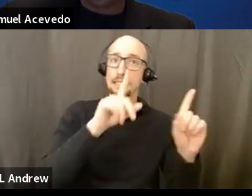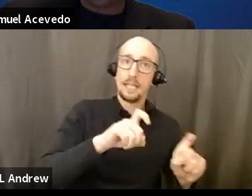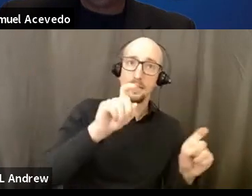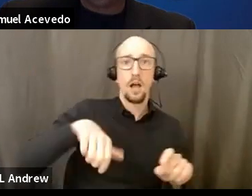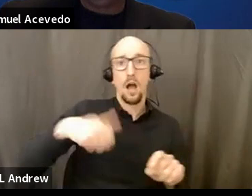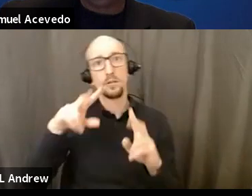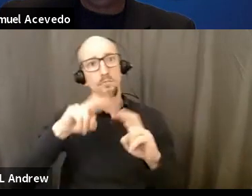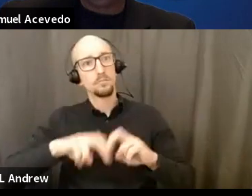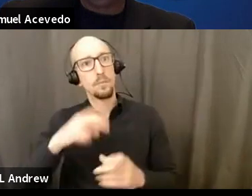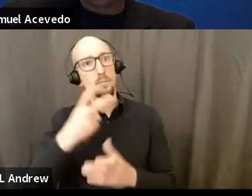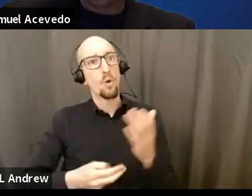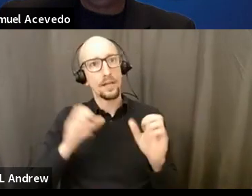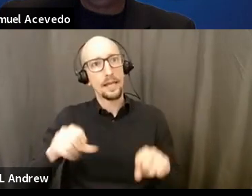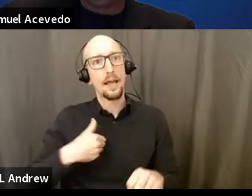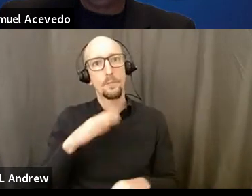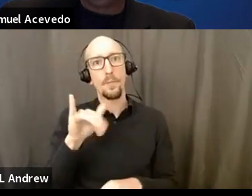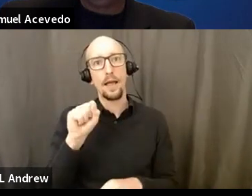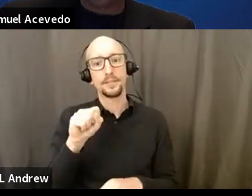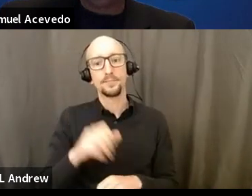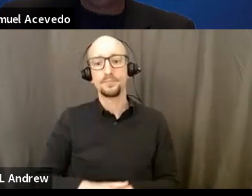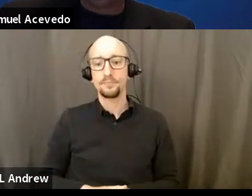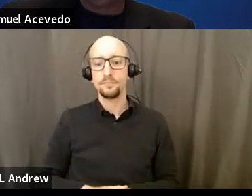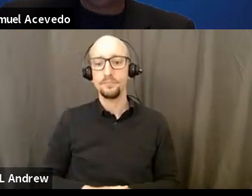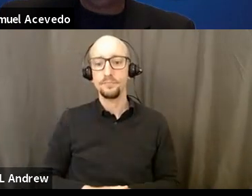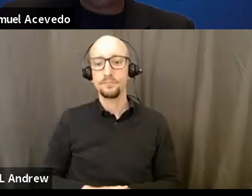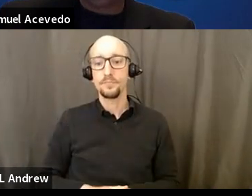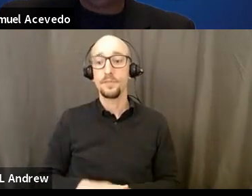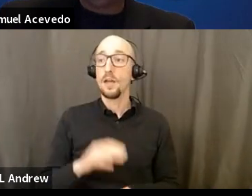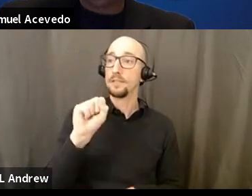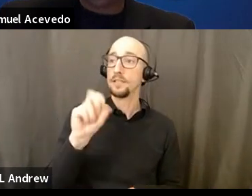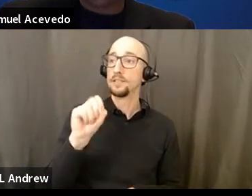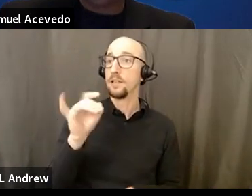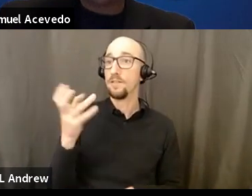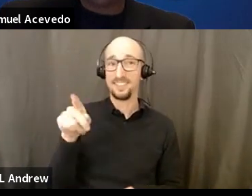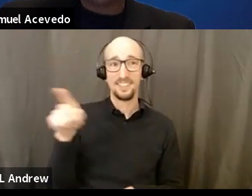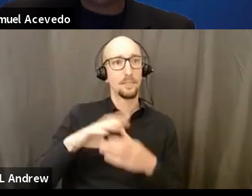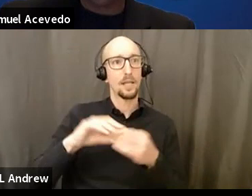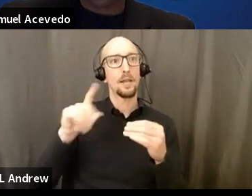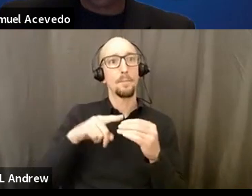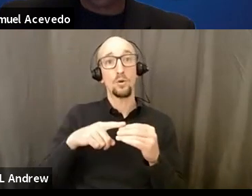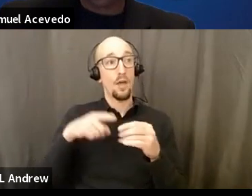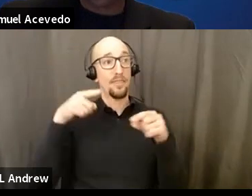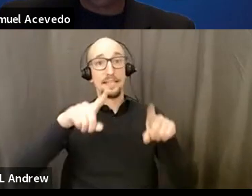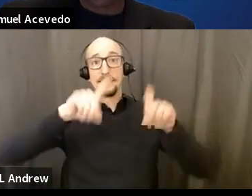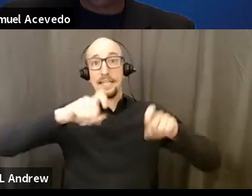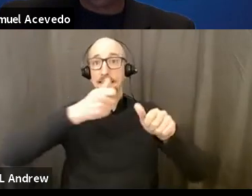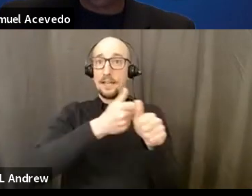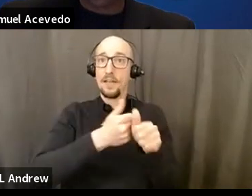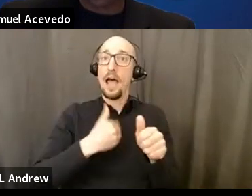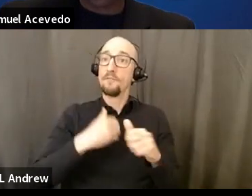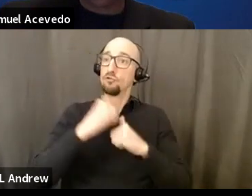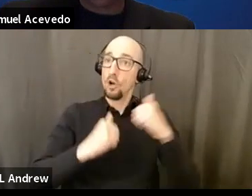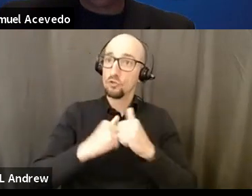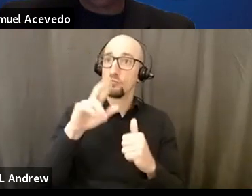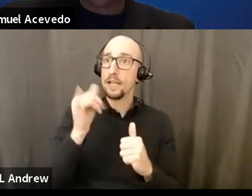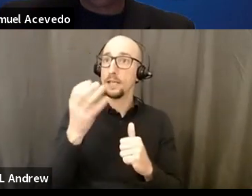racism, I would say the entire education system has been built on that premise to begin with, and we're the birthplace